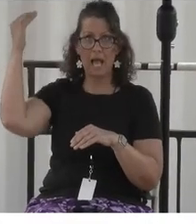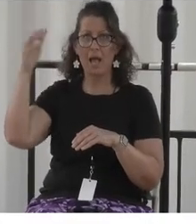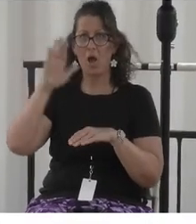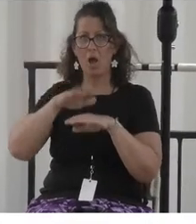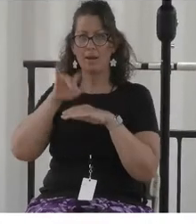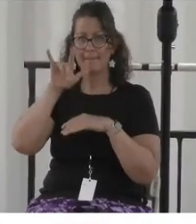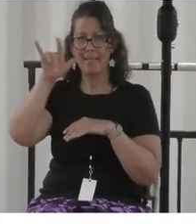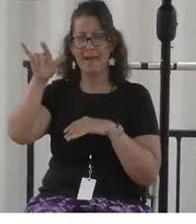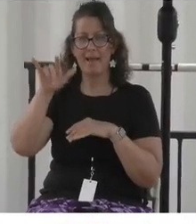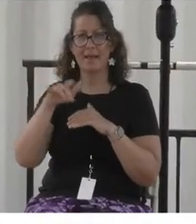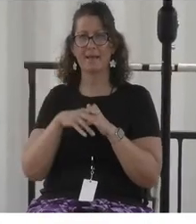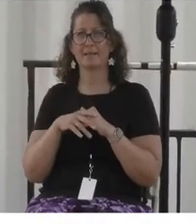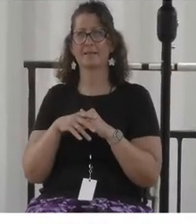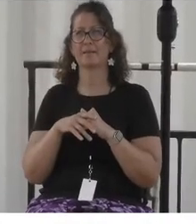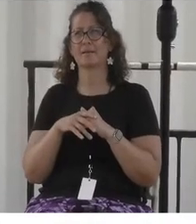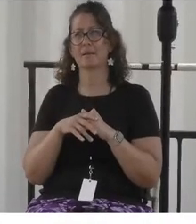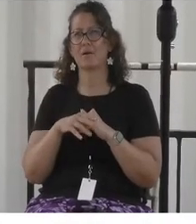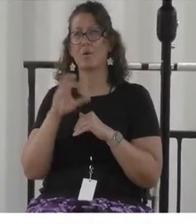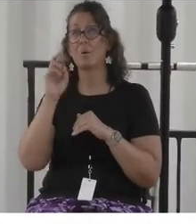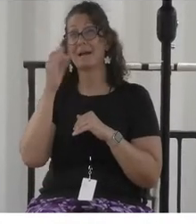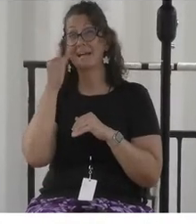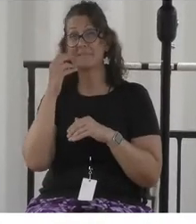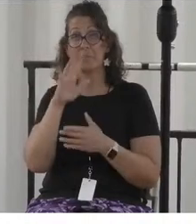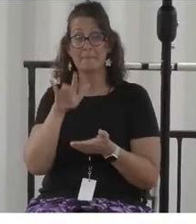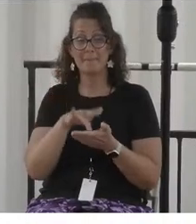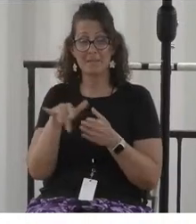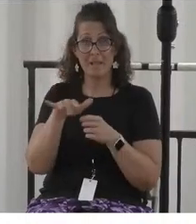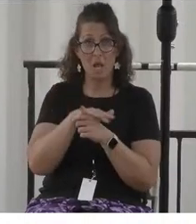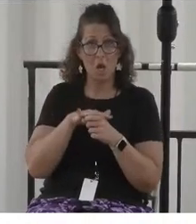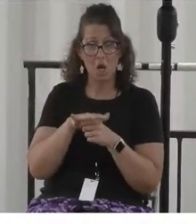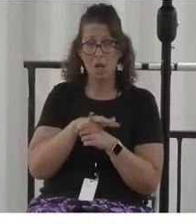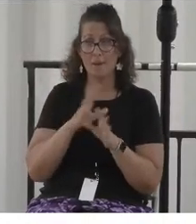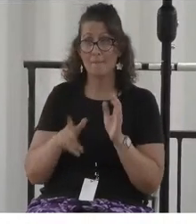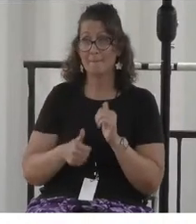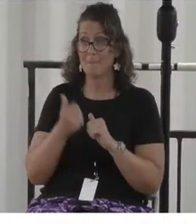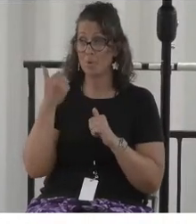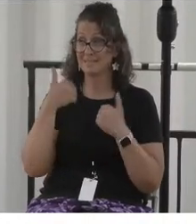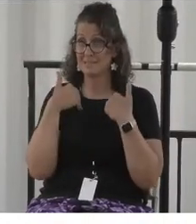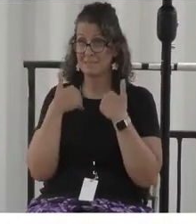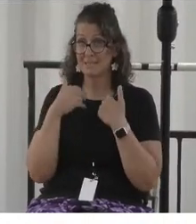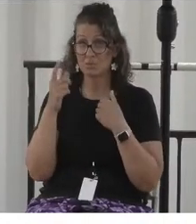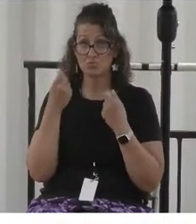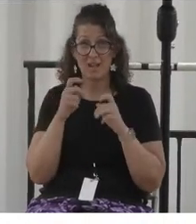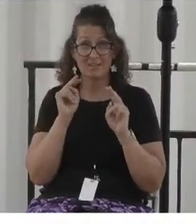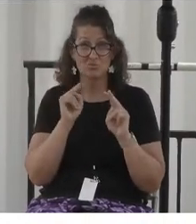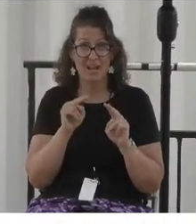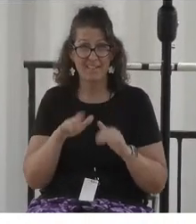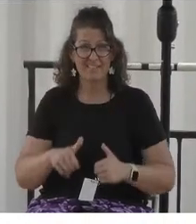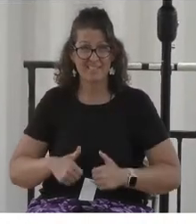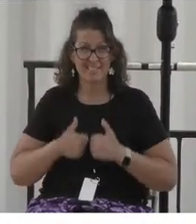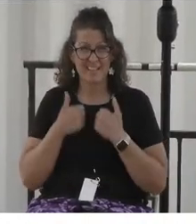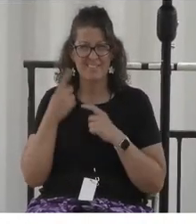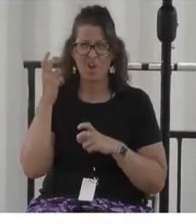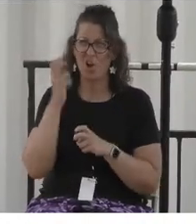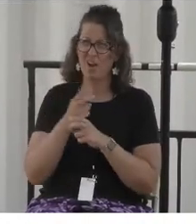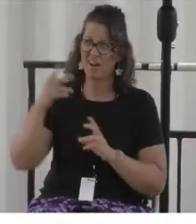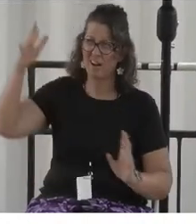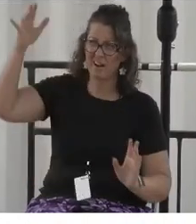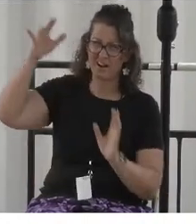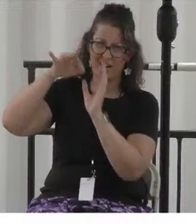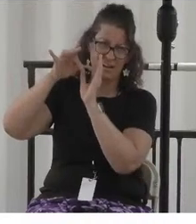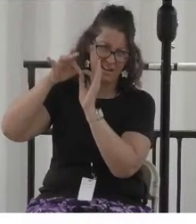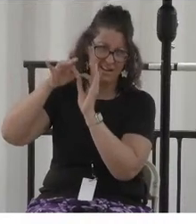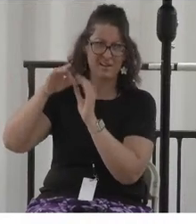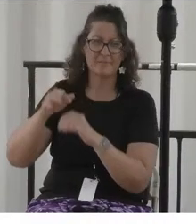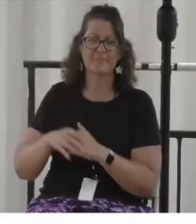an airplane, or if you're in the middle of an area where most of these species that we're trying to track are living, it's very difficult to provide